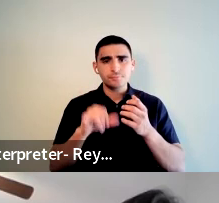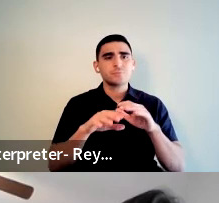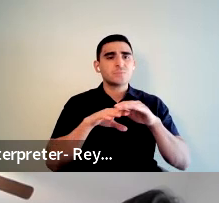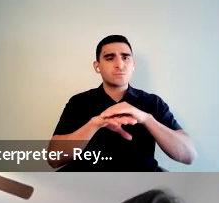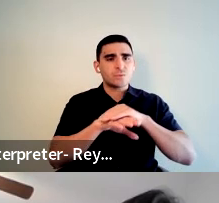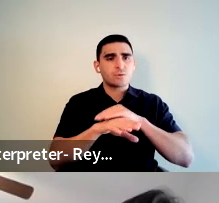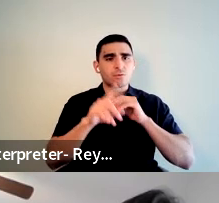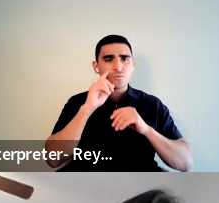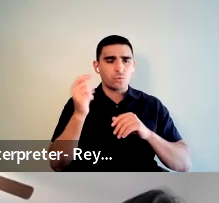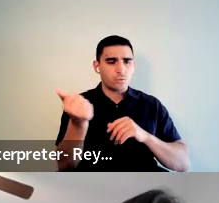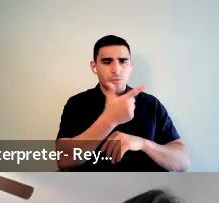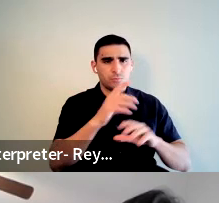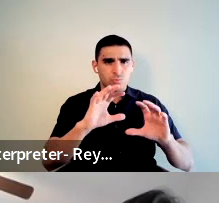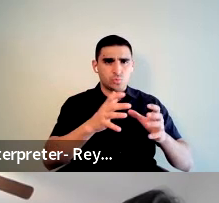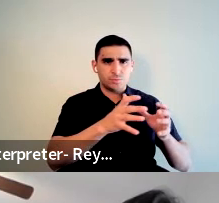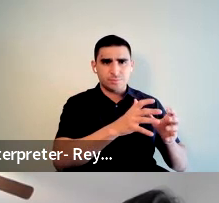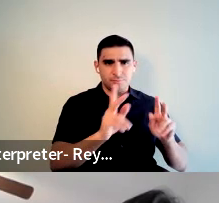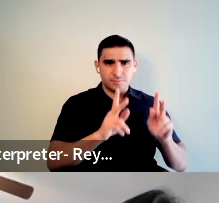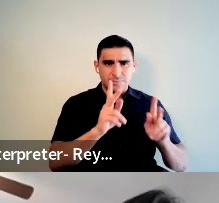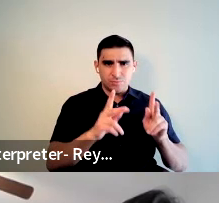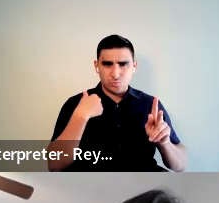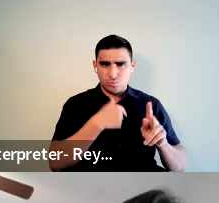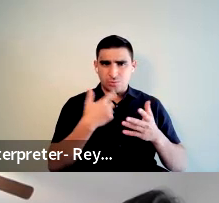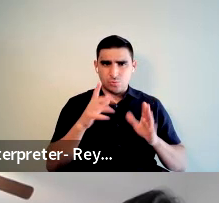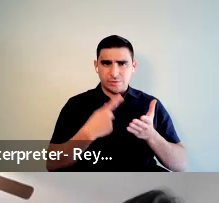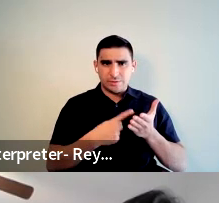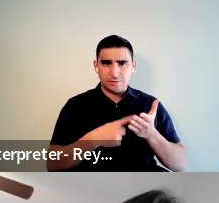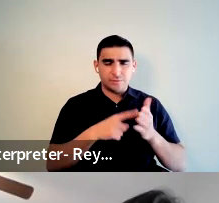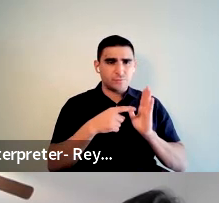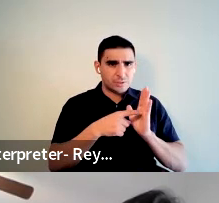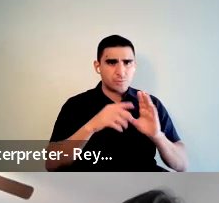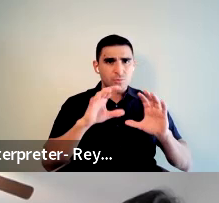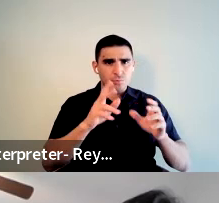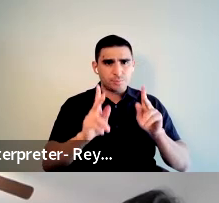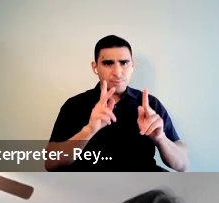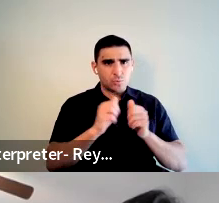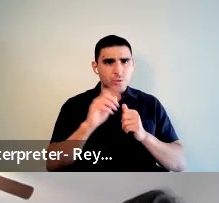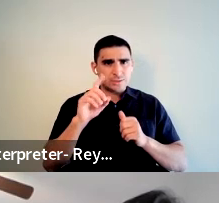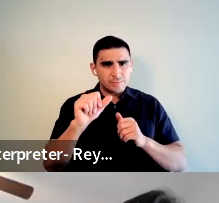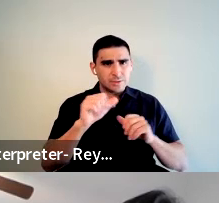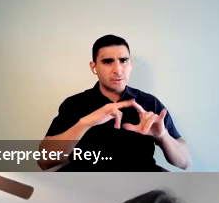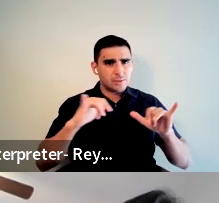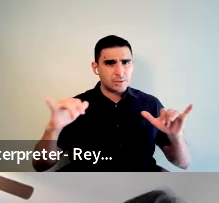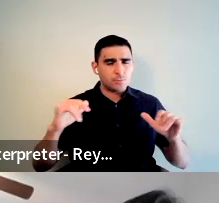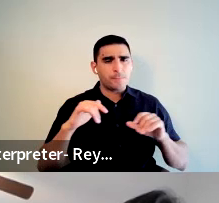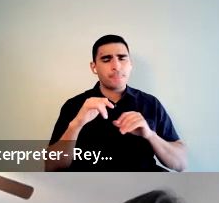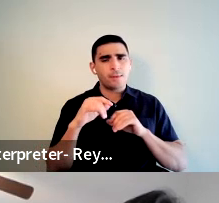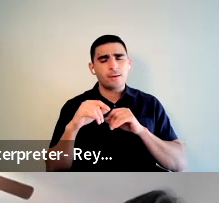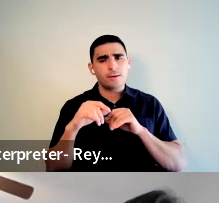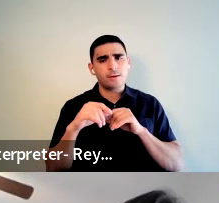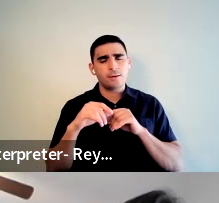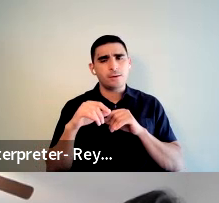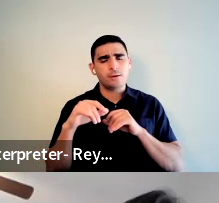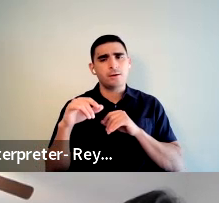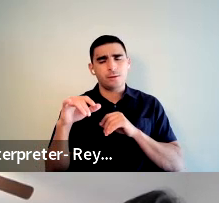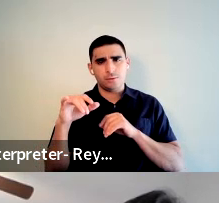different priority populations that we've talked about, individuals with disabilities, et cetera. And that there could also be a component